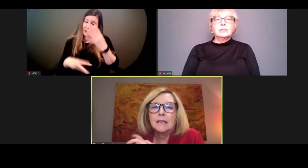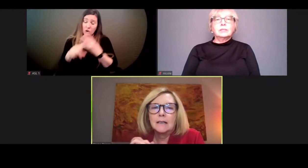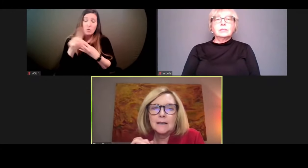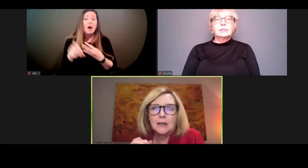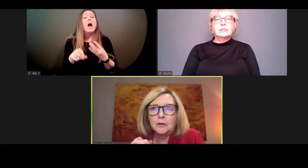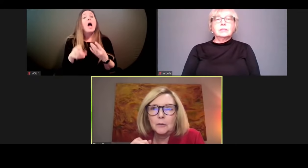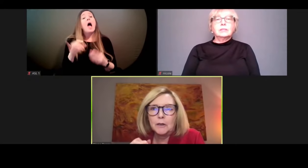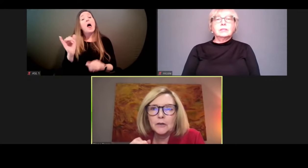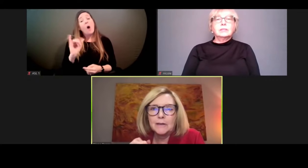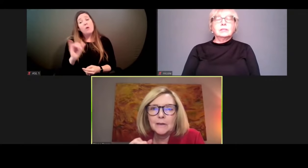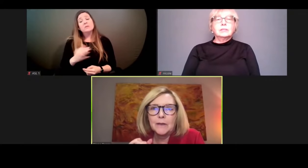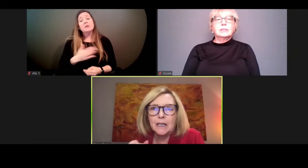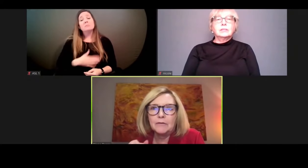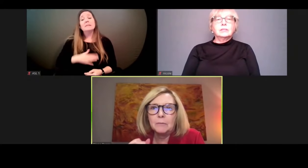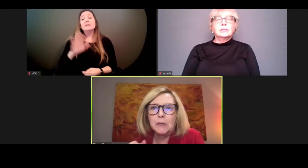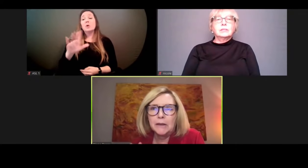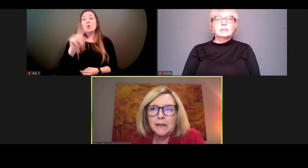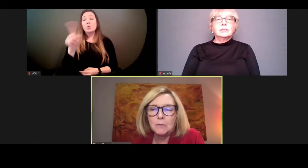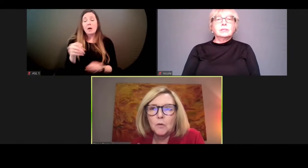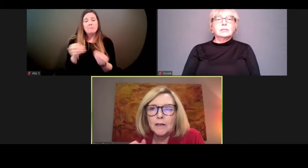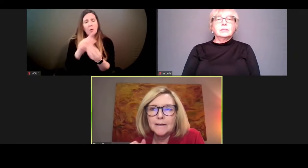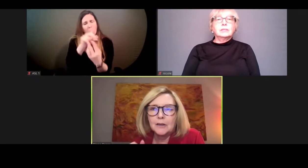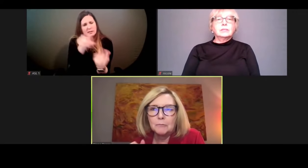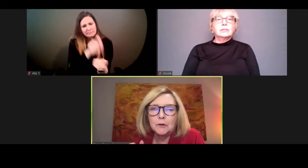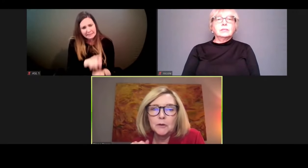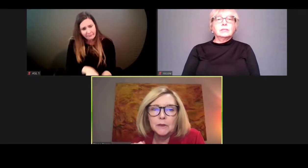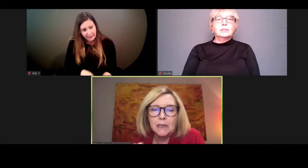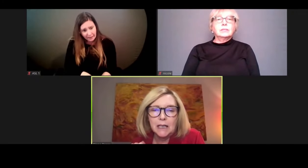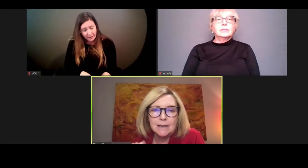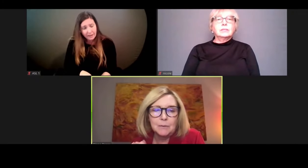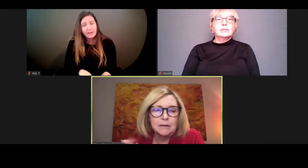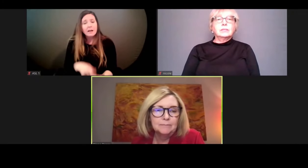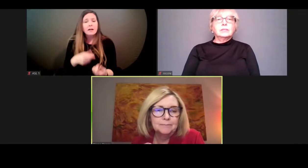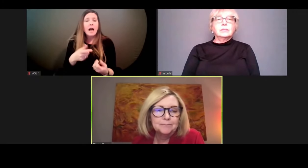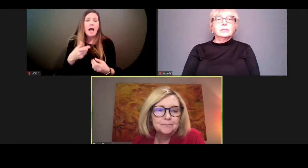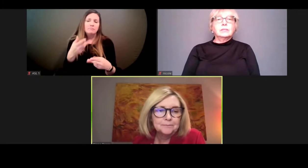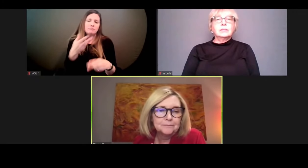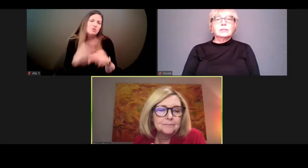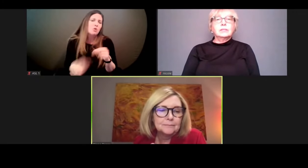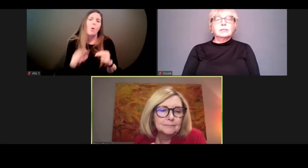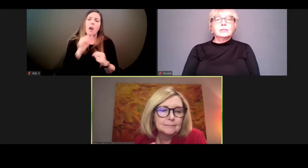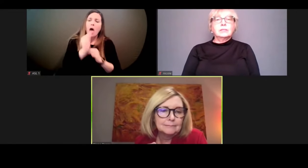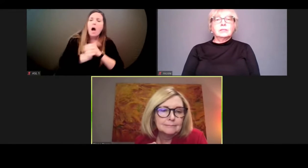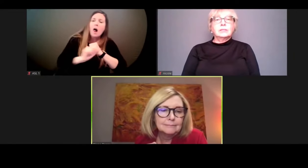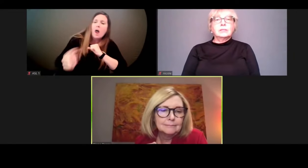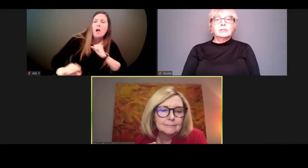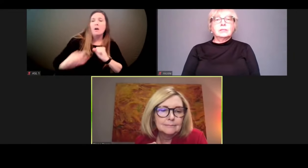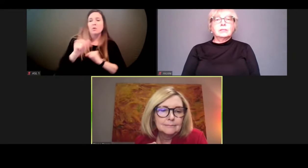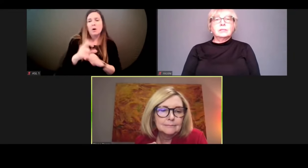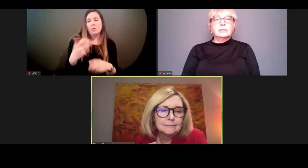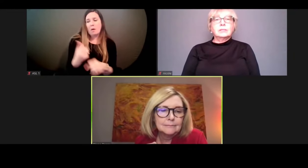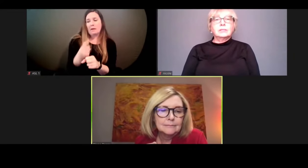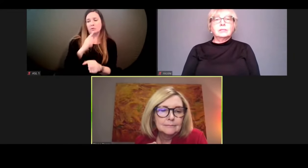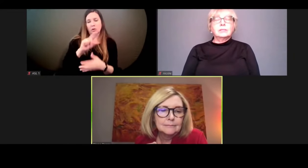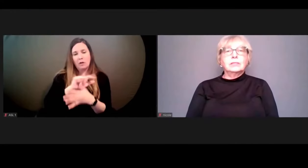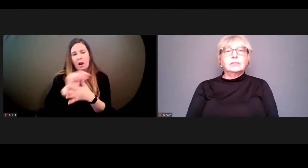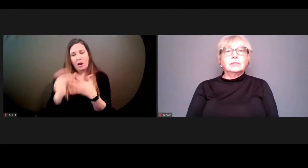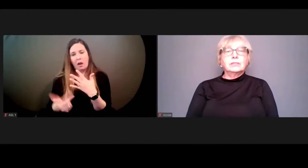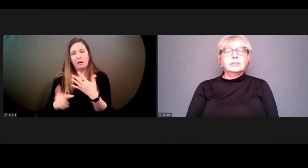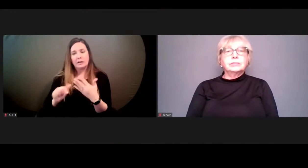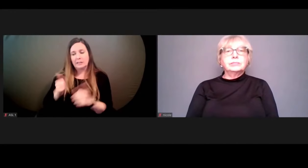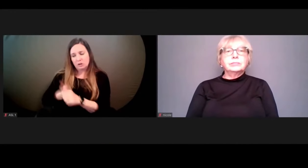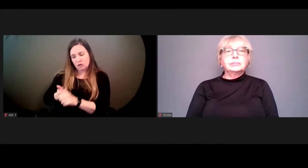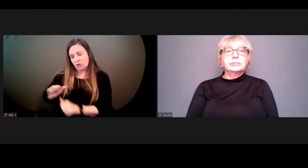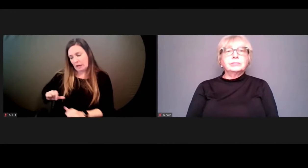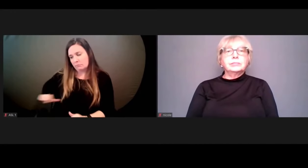in asking your questions so that everybody that wants an opportunity gets one. Okay, thank you.